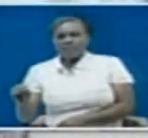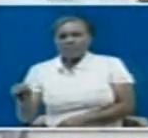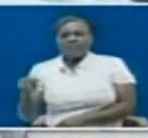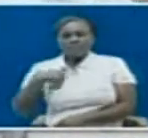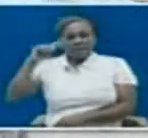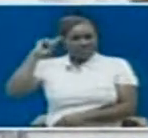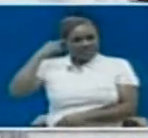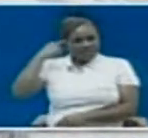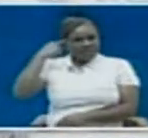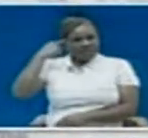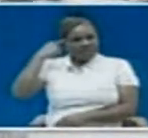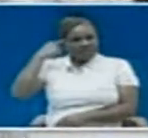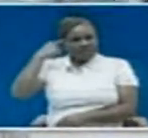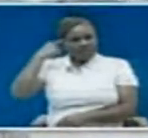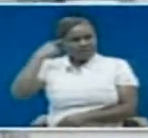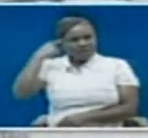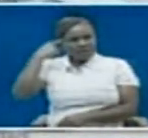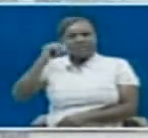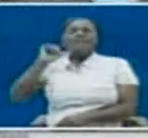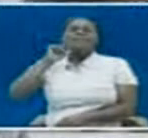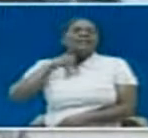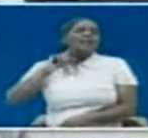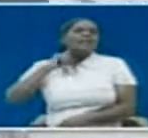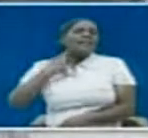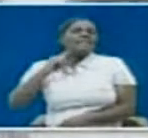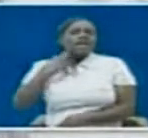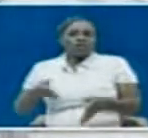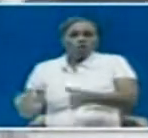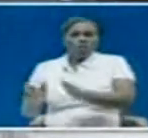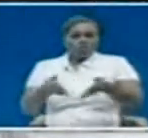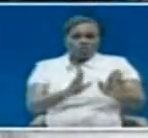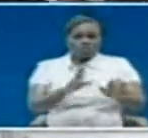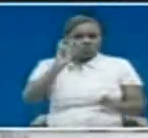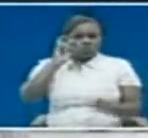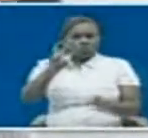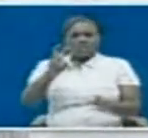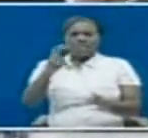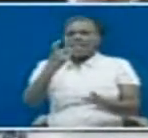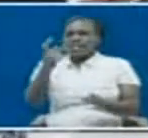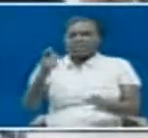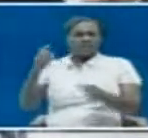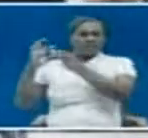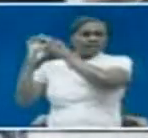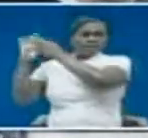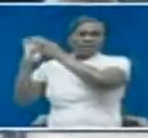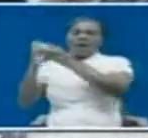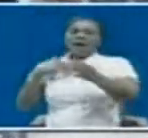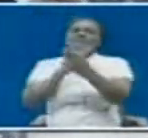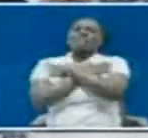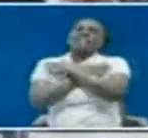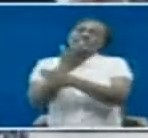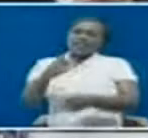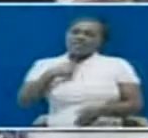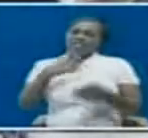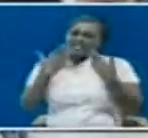I think it would be a real nice vacation and opportunity to learn about different cultures, absolutely. I actually have a couple of friends who have visited